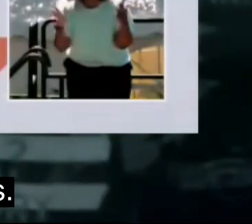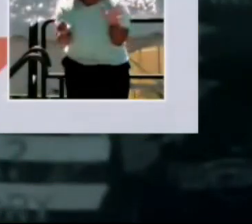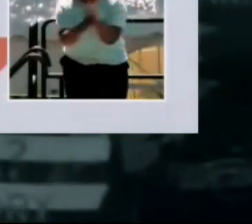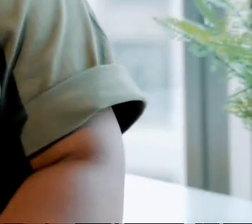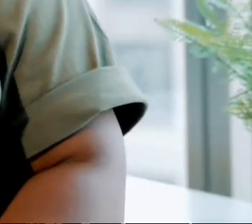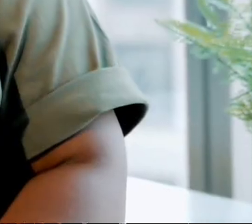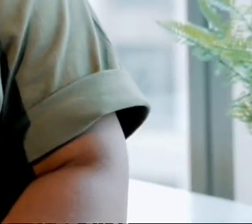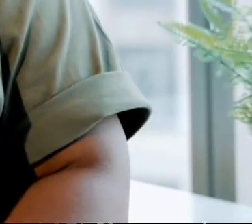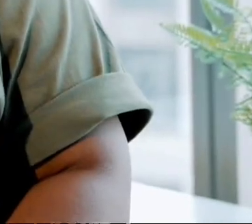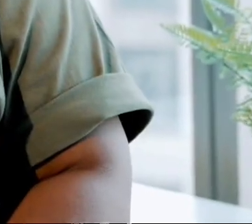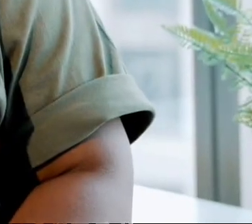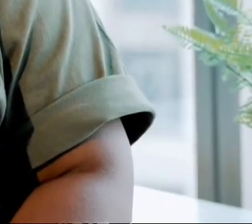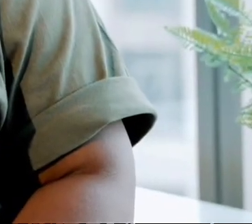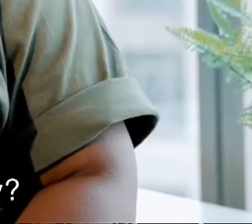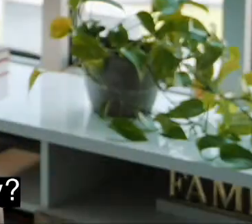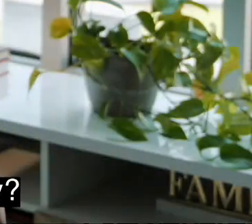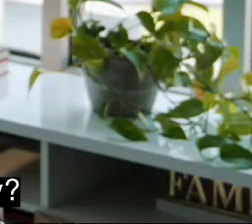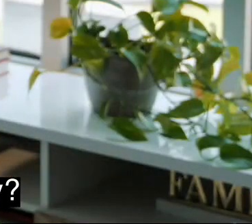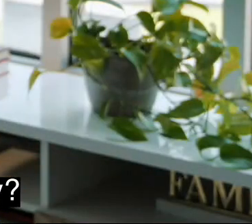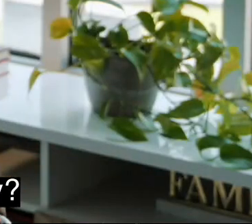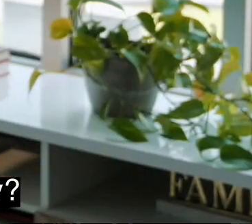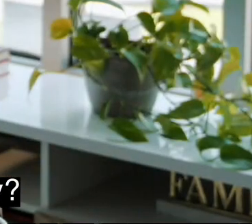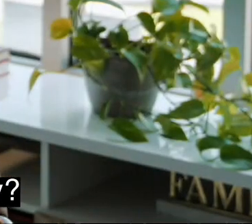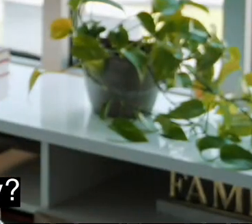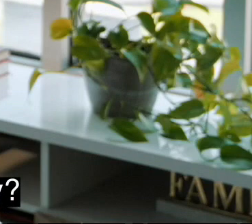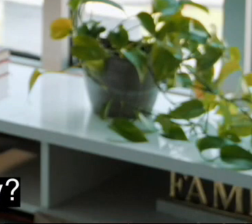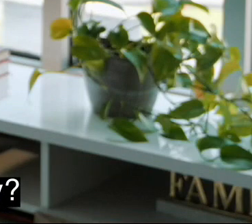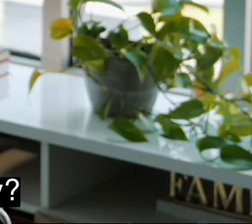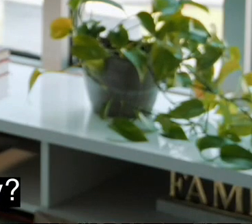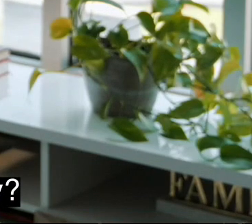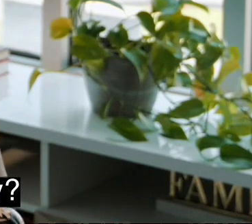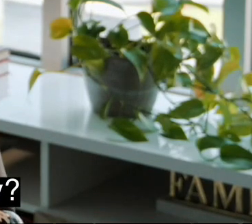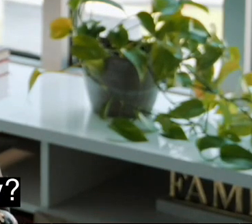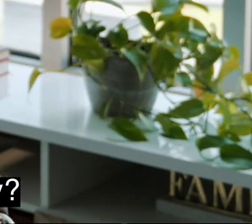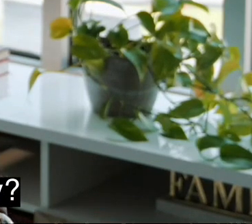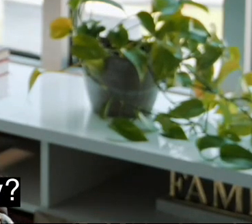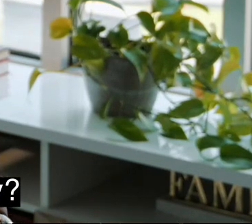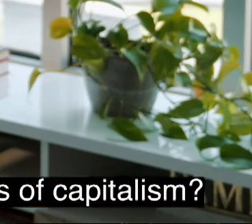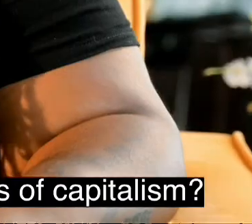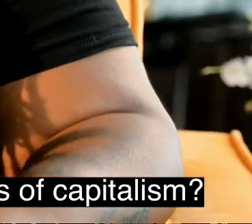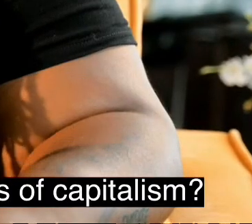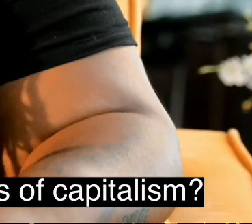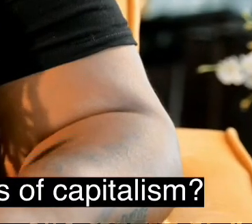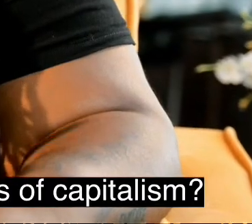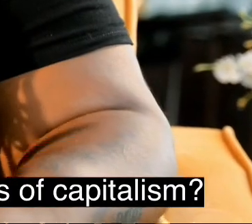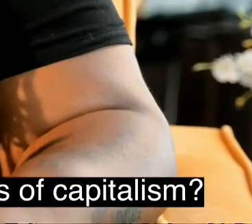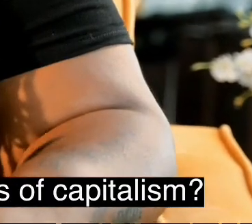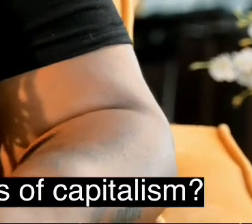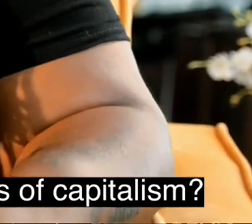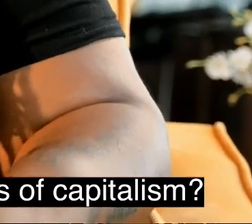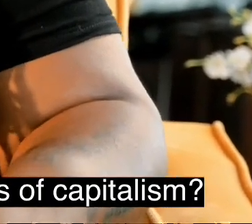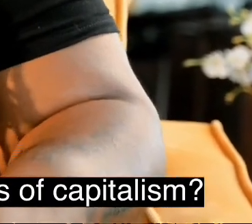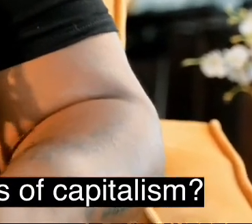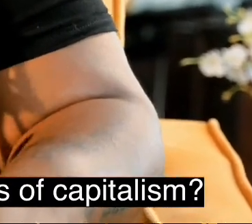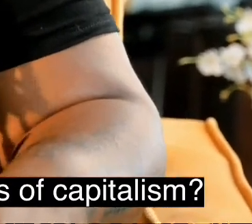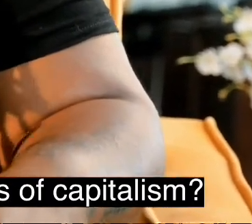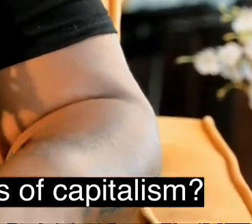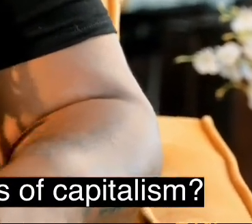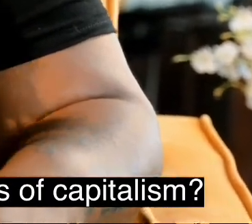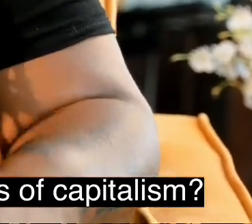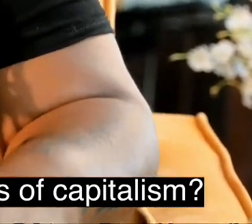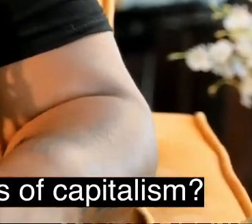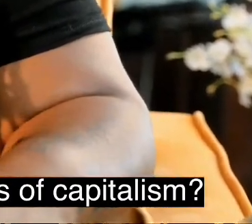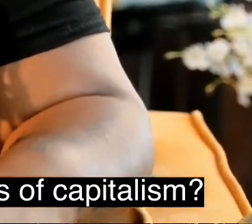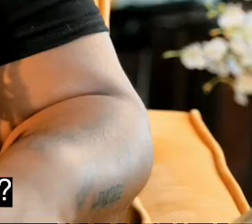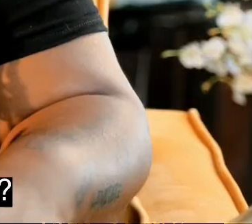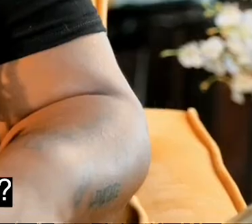answers. This is where you come in. Do you have big opinions on bodily autonomy? Are you really into economic justice and defeating the impacts